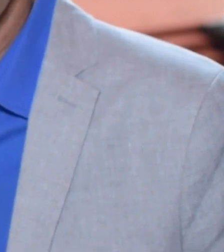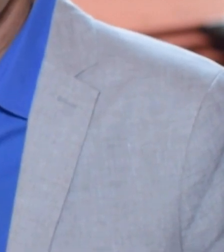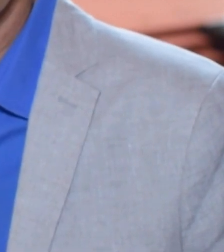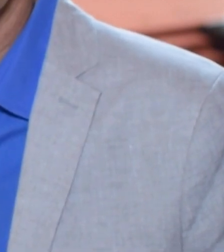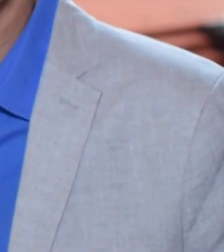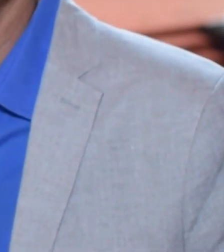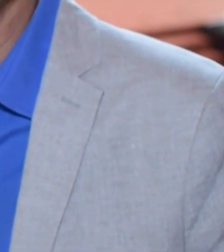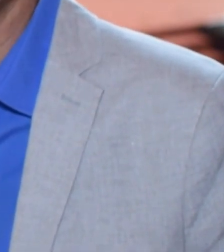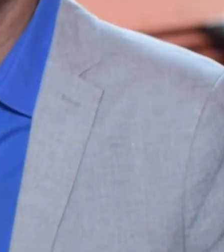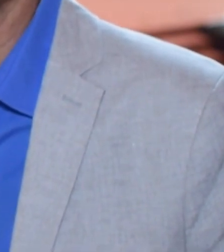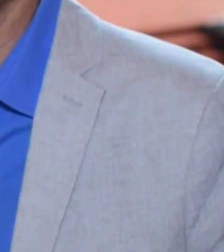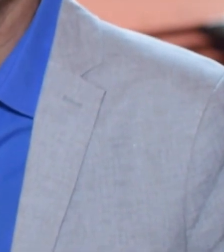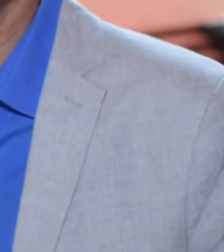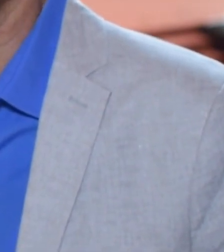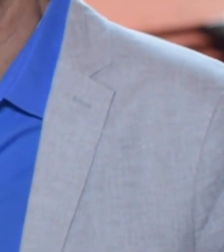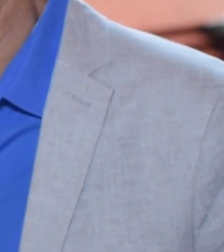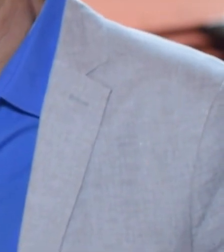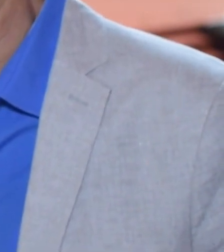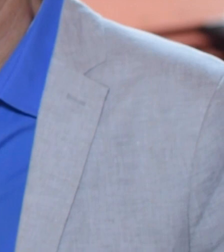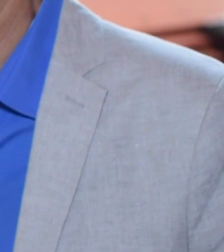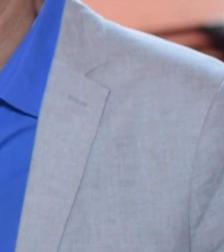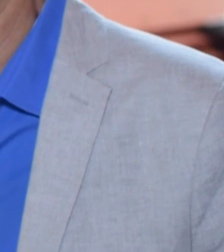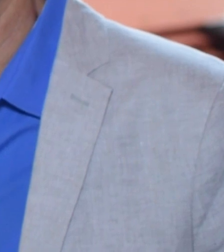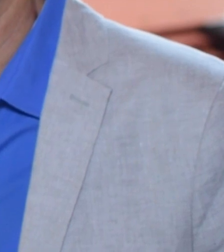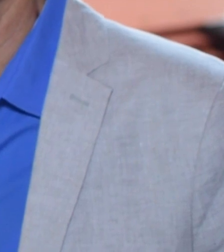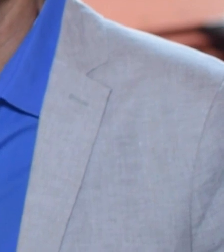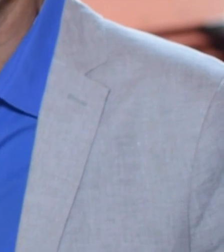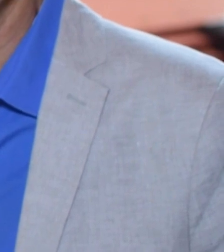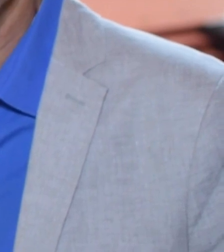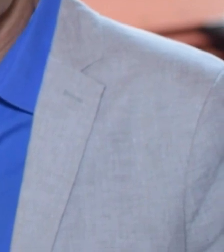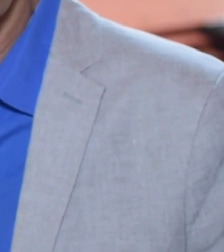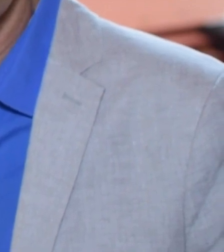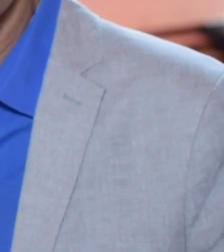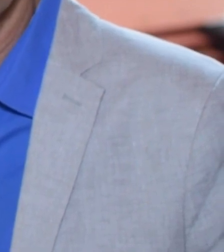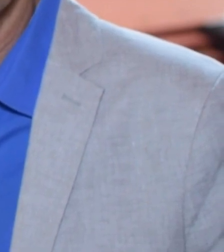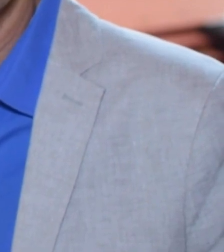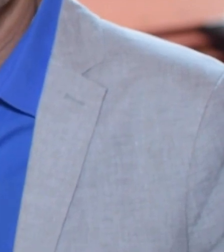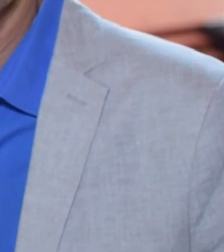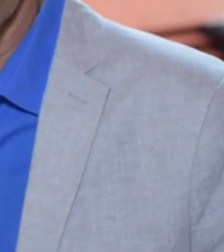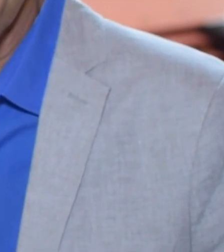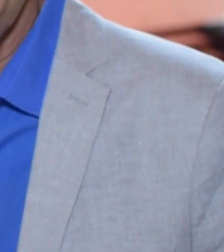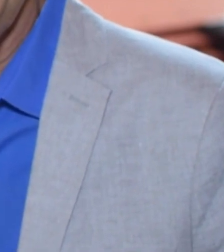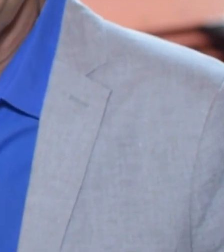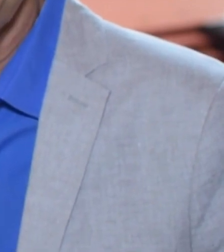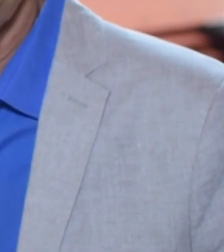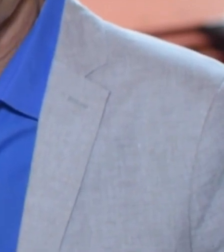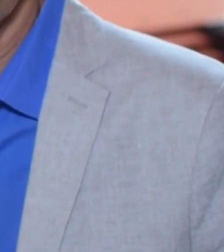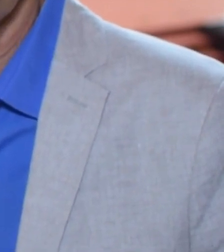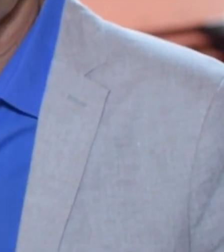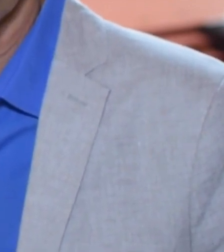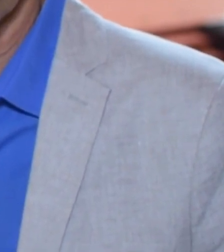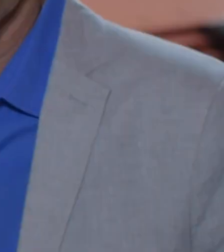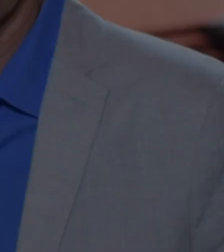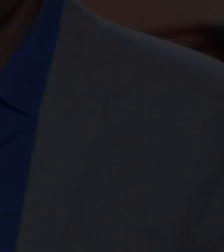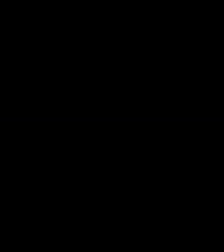where lives are transformed. So come on, check us out at unityhills.org. Namaste.